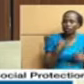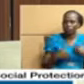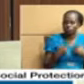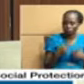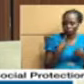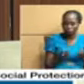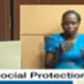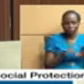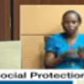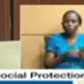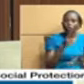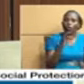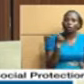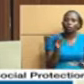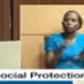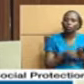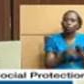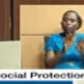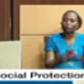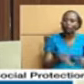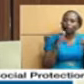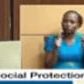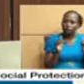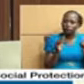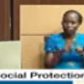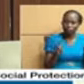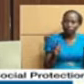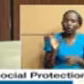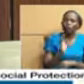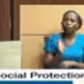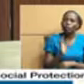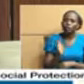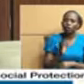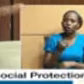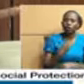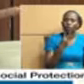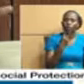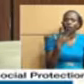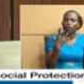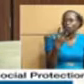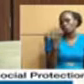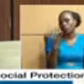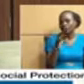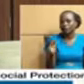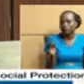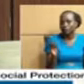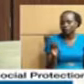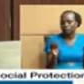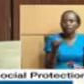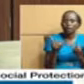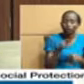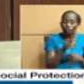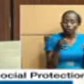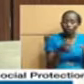a membership of 200 members of Parliament. And yet the committees will have 25, 30. So this group